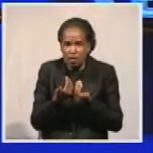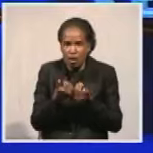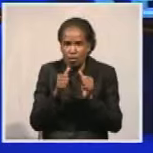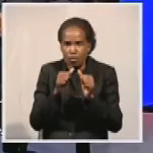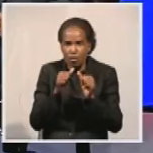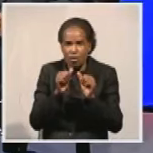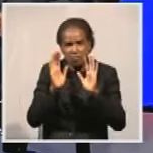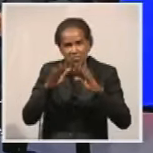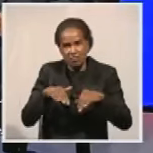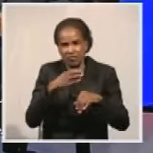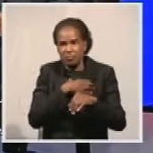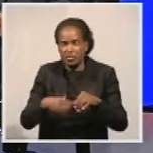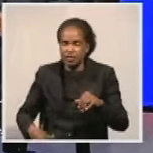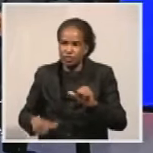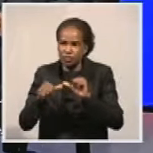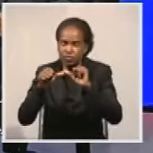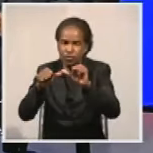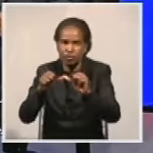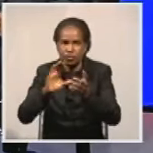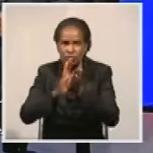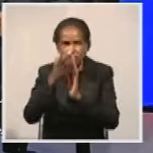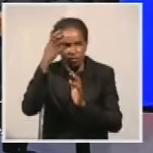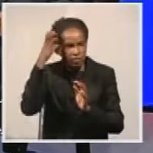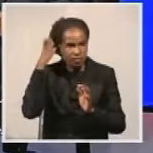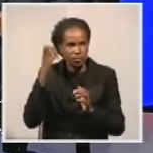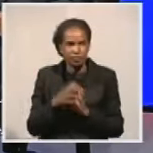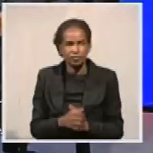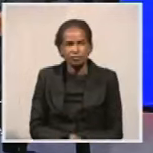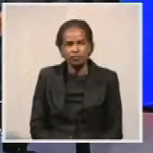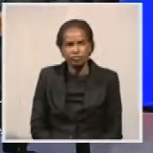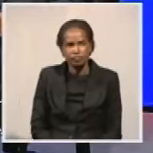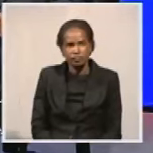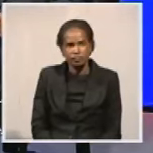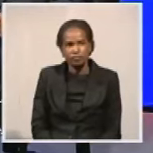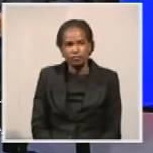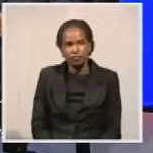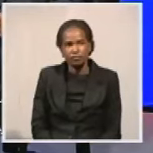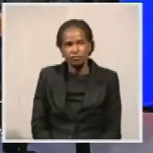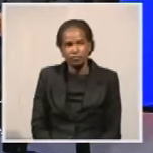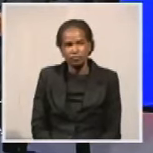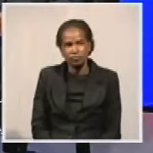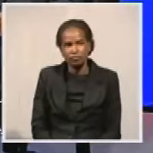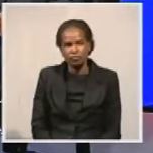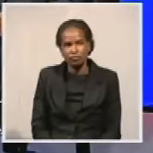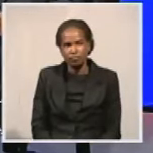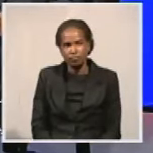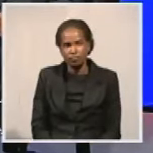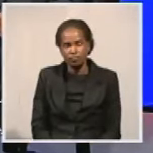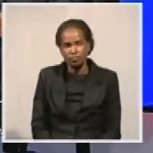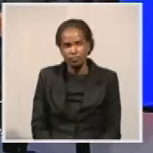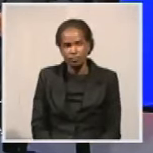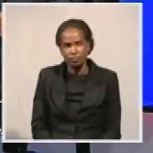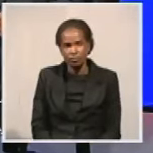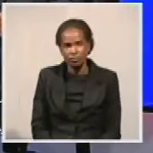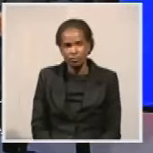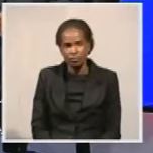How do we do that process? And I think it's important to clear it up right now. And I like the fact that you mentioned that, that it wasn't a process that was led by